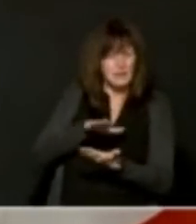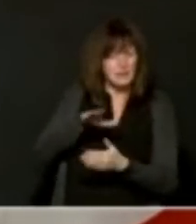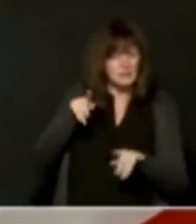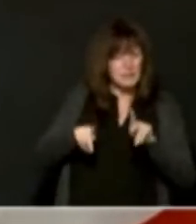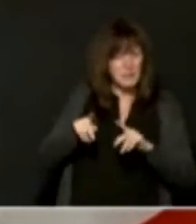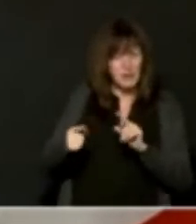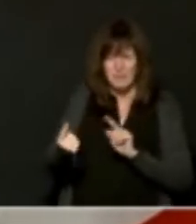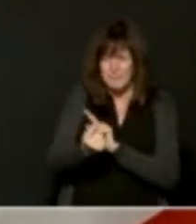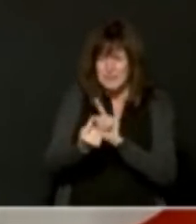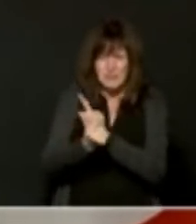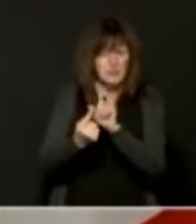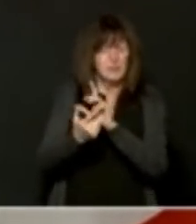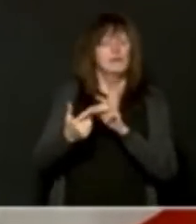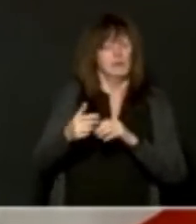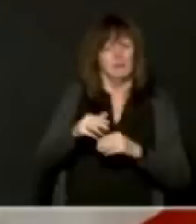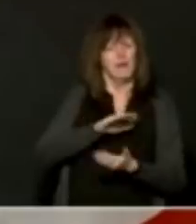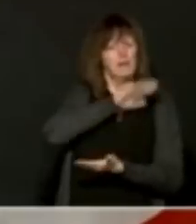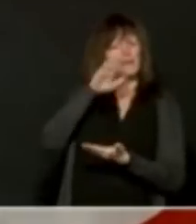to COVID-19.